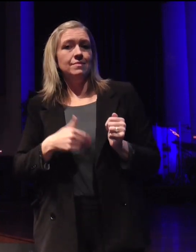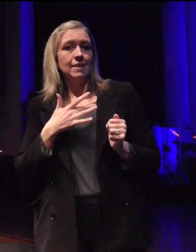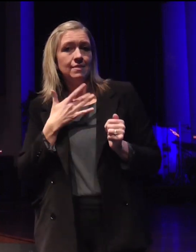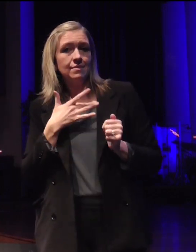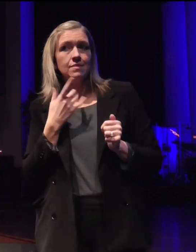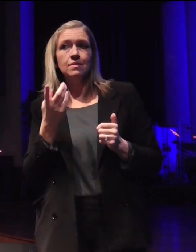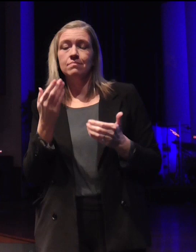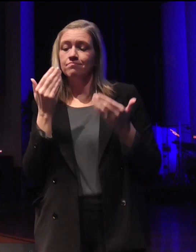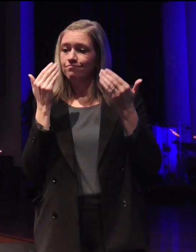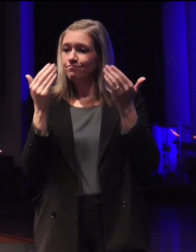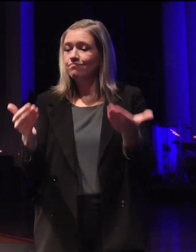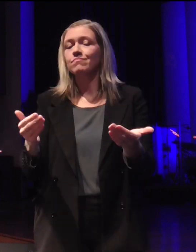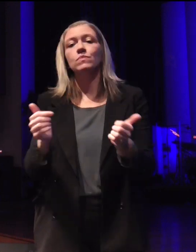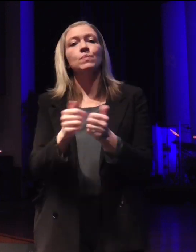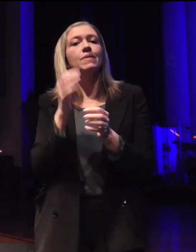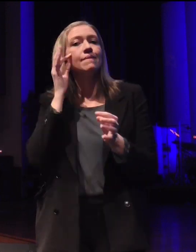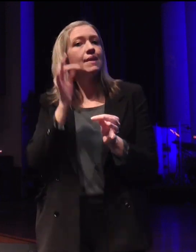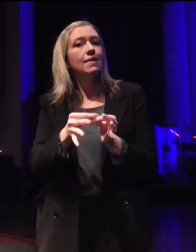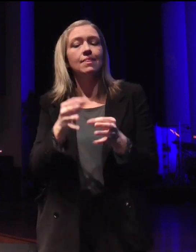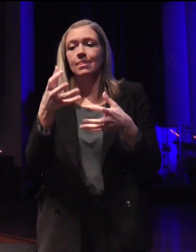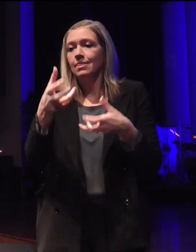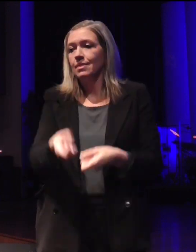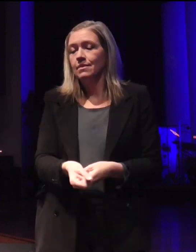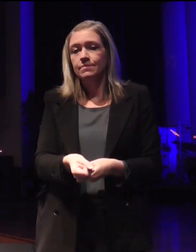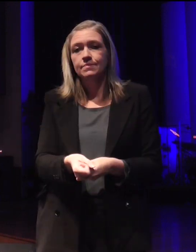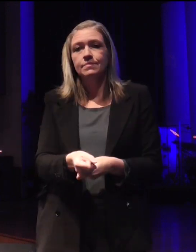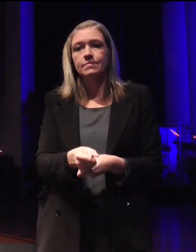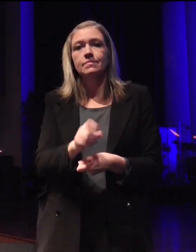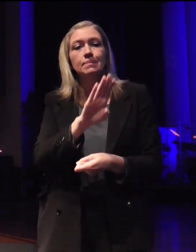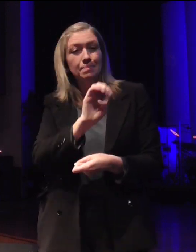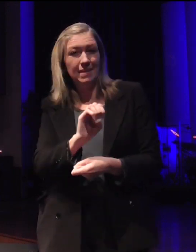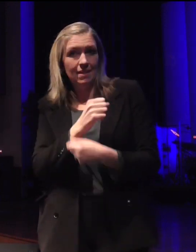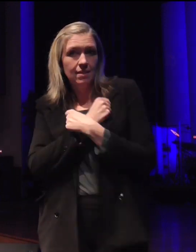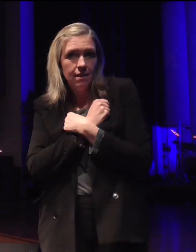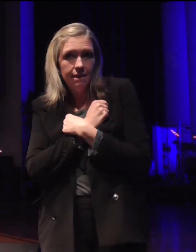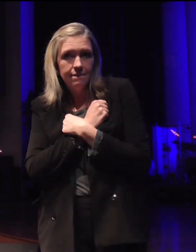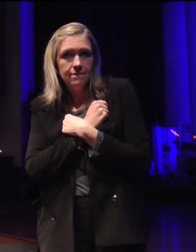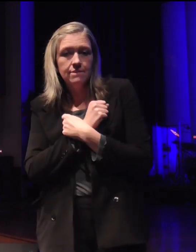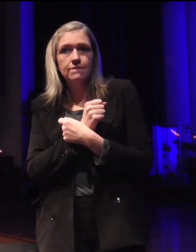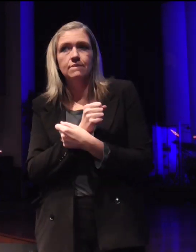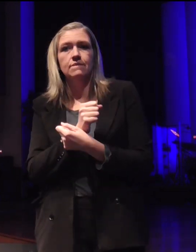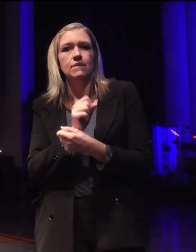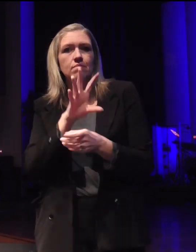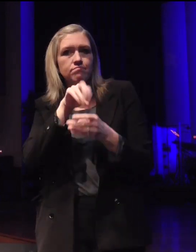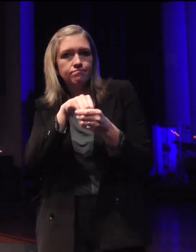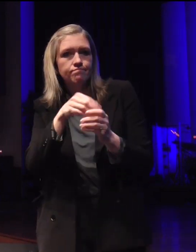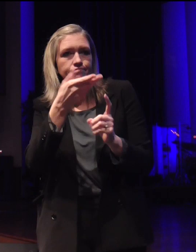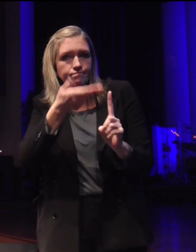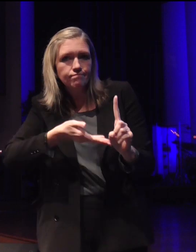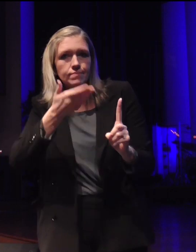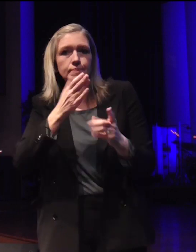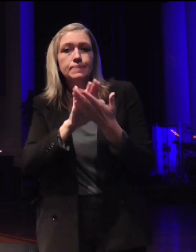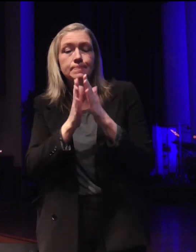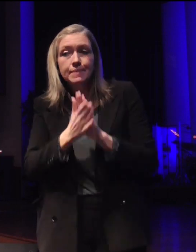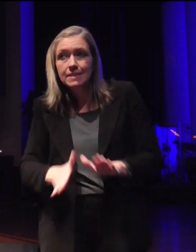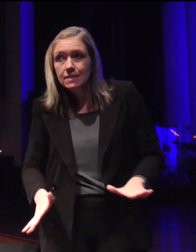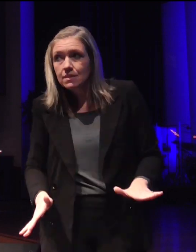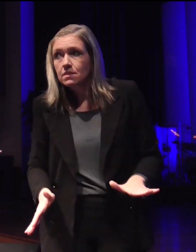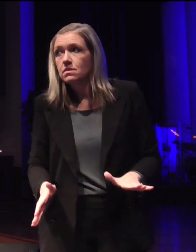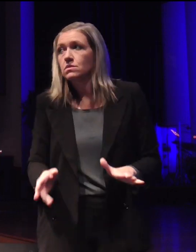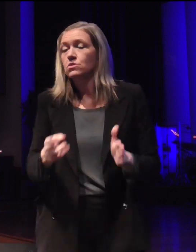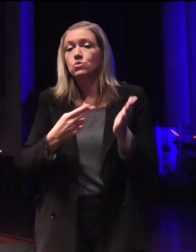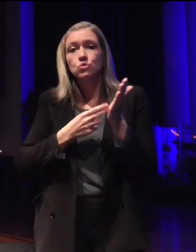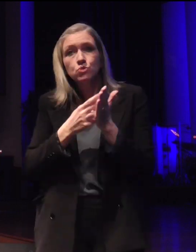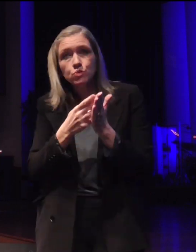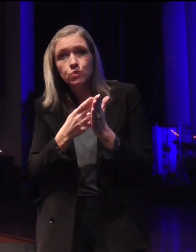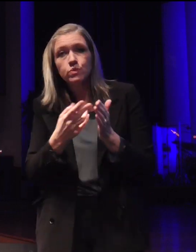Walk forward in faith. Be love. Be peace. Be truth.